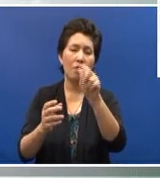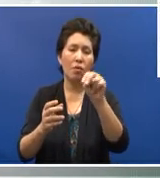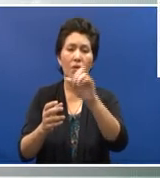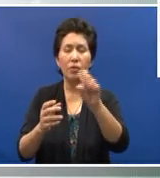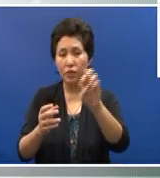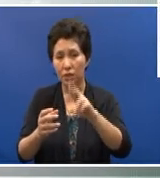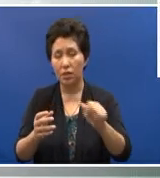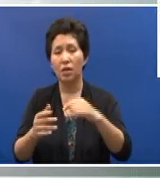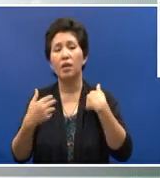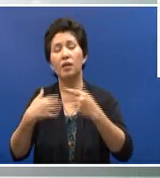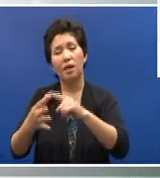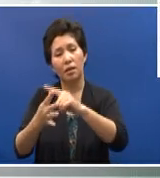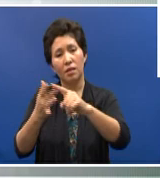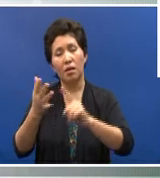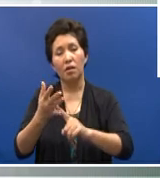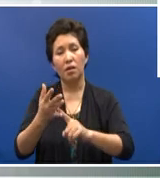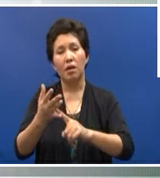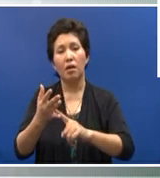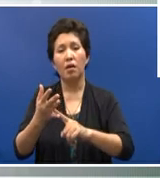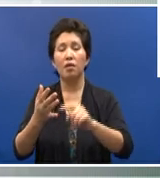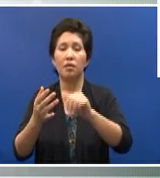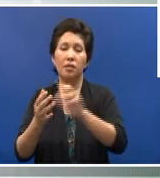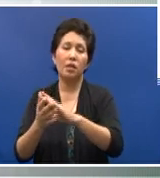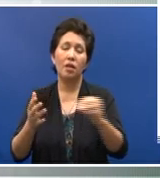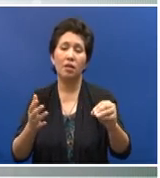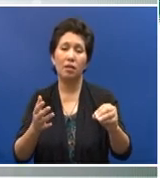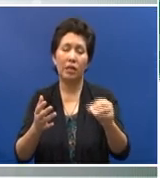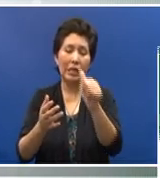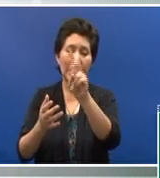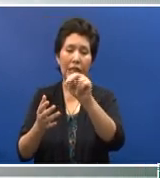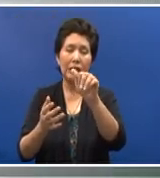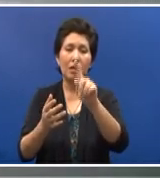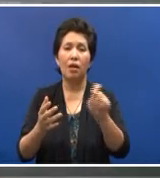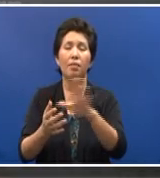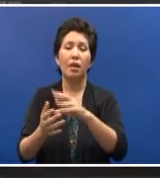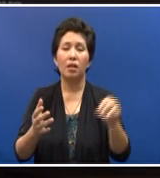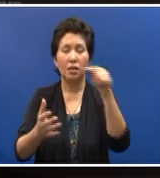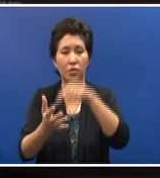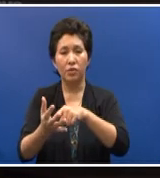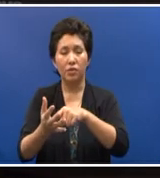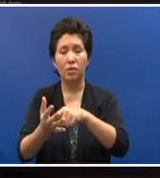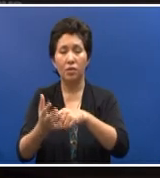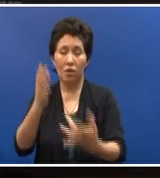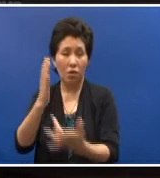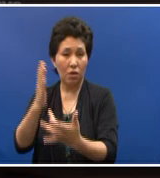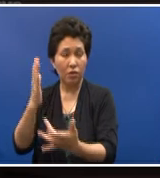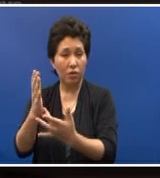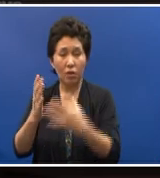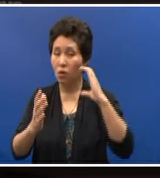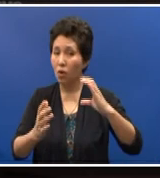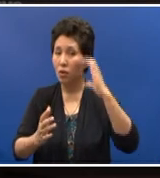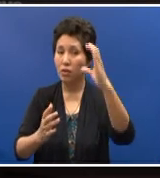relations between an organism and its surroundings. Okay, so in the anthropological context,